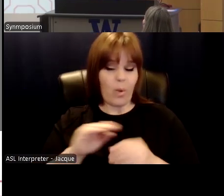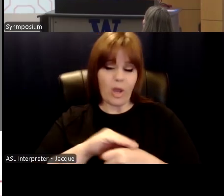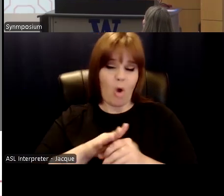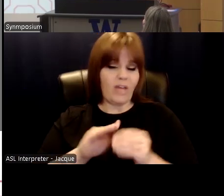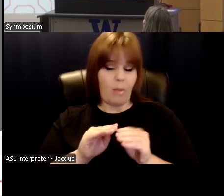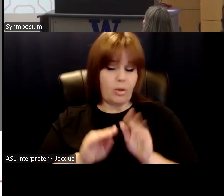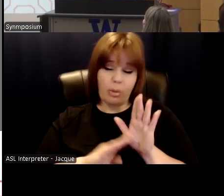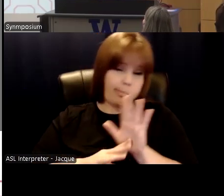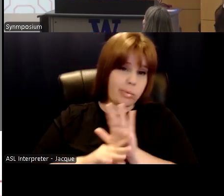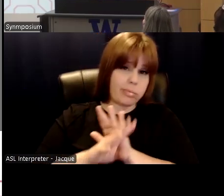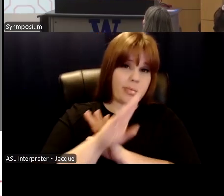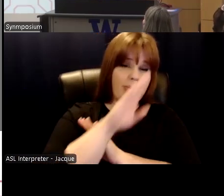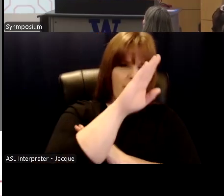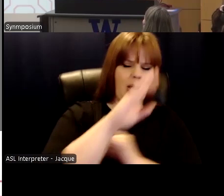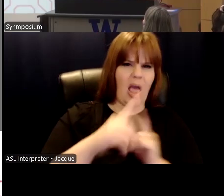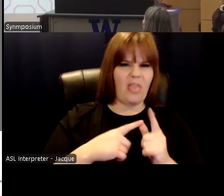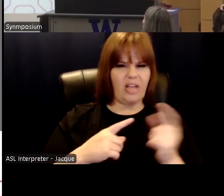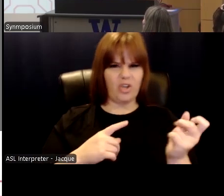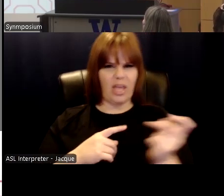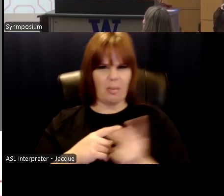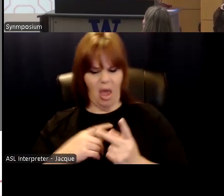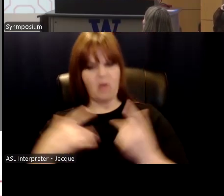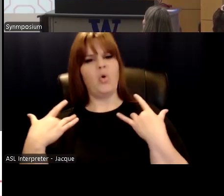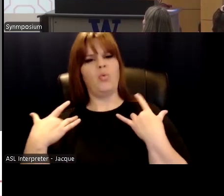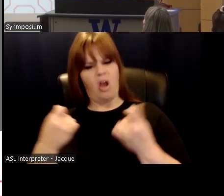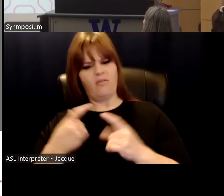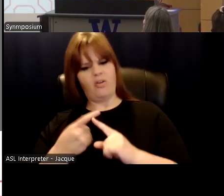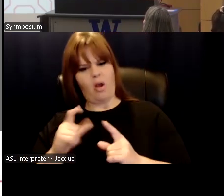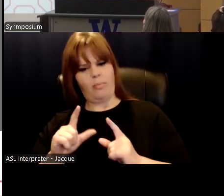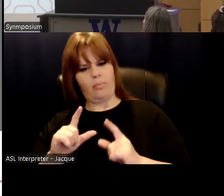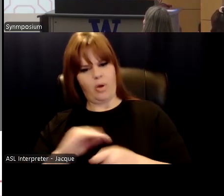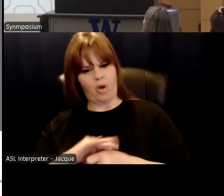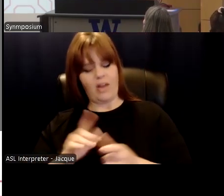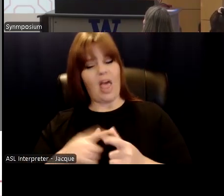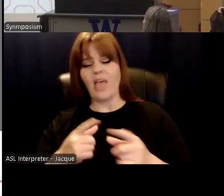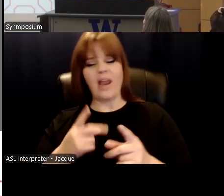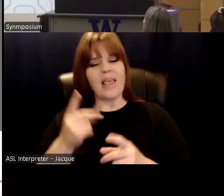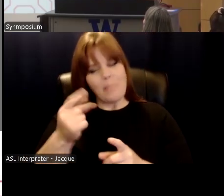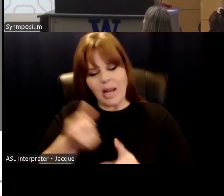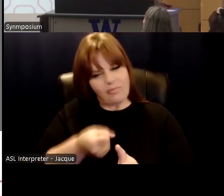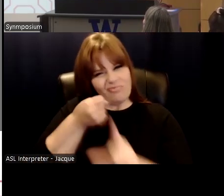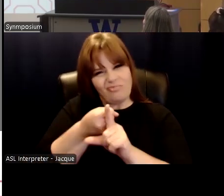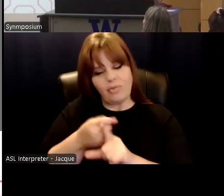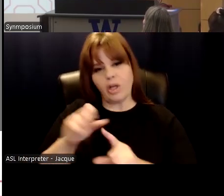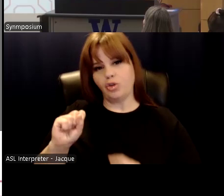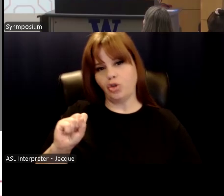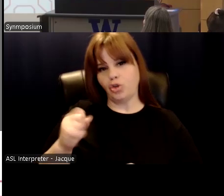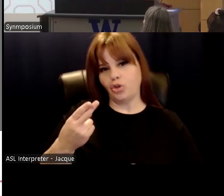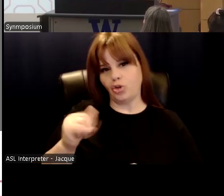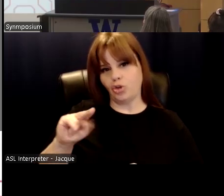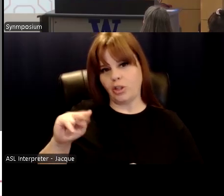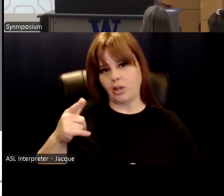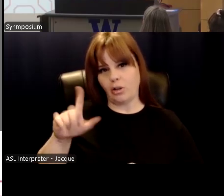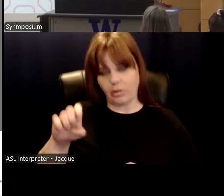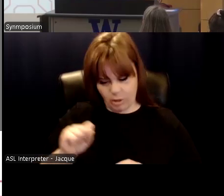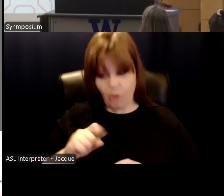then came back, kind of recovered from the illness and immediately got shingles. And so she says in the interview that